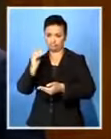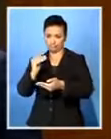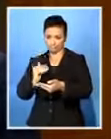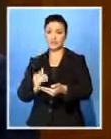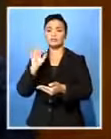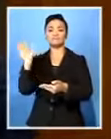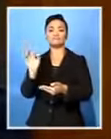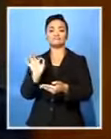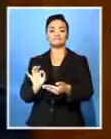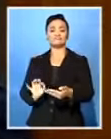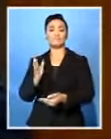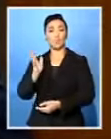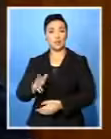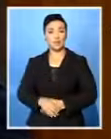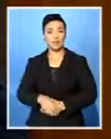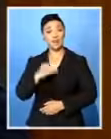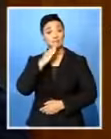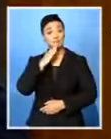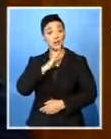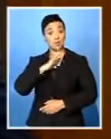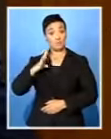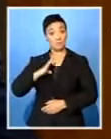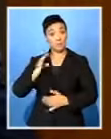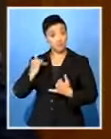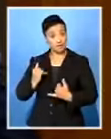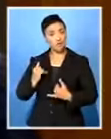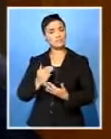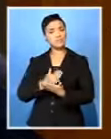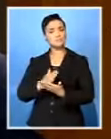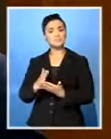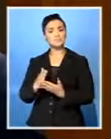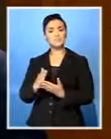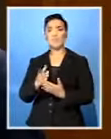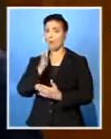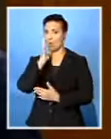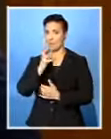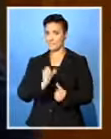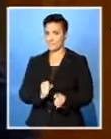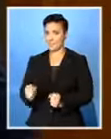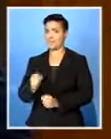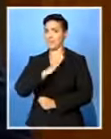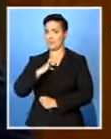committee, that those who are serving on the Interim Board will also serve on